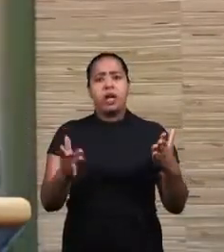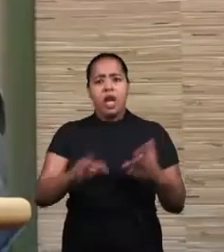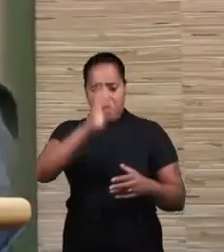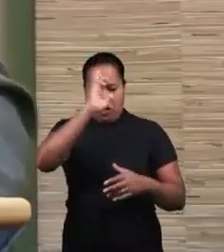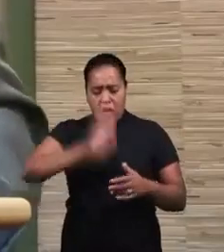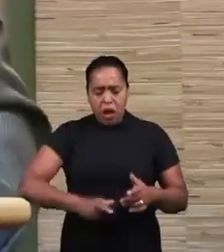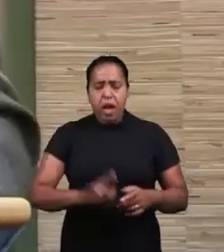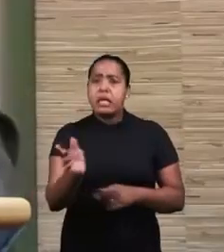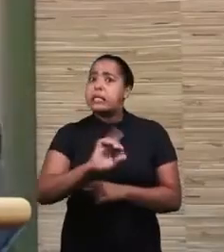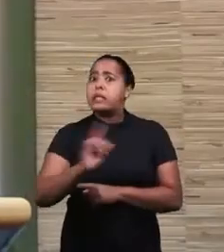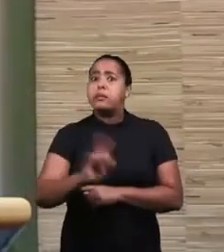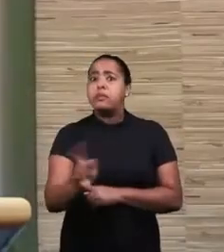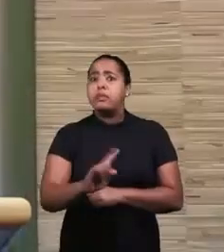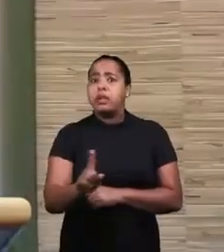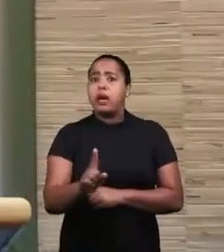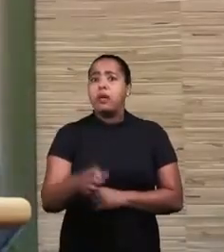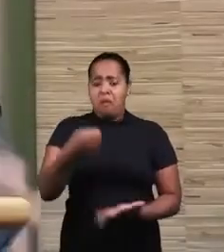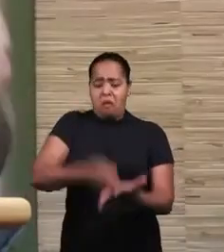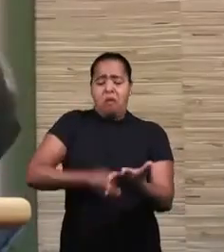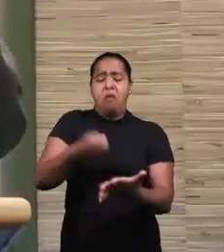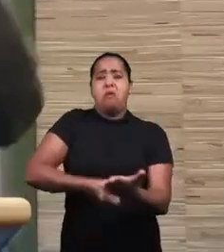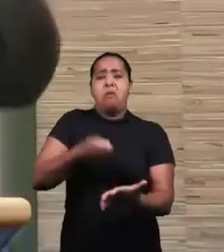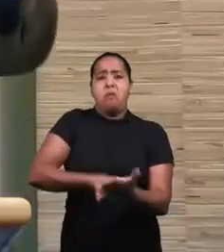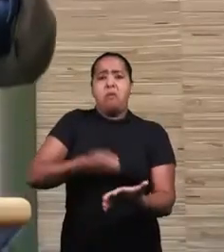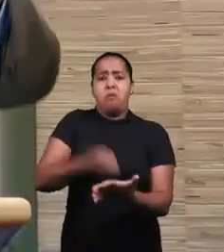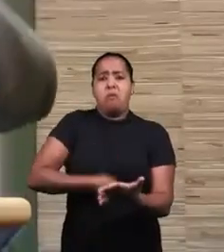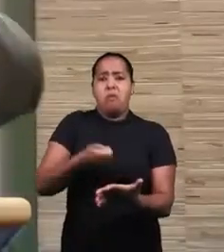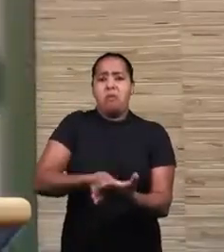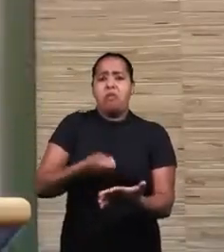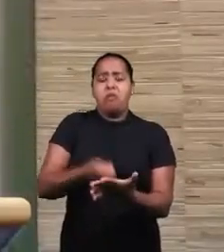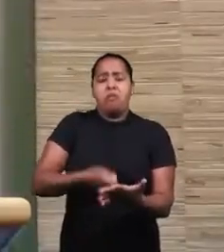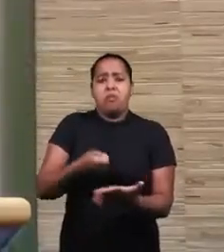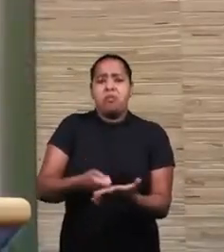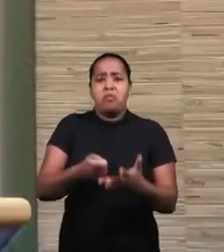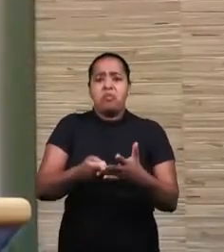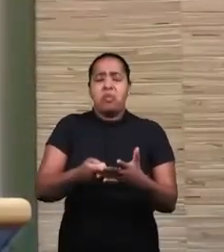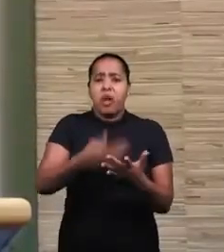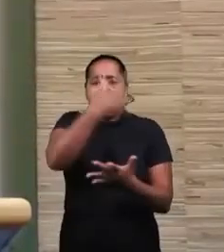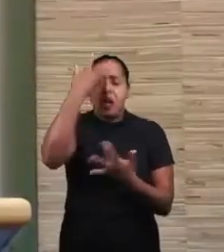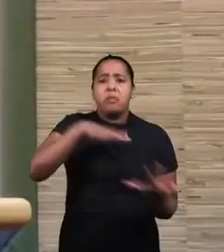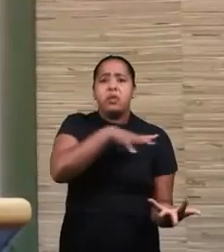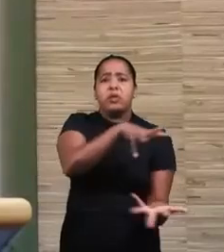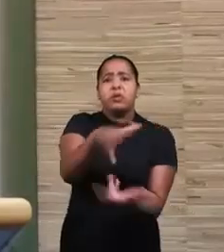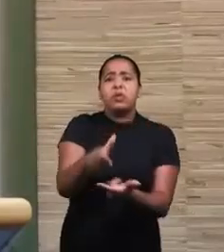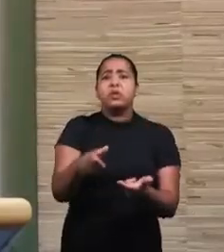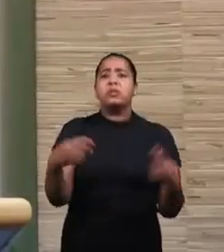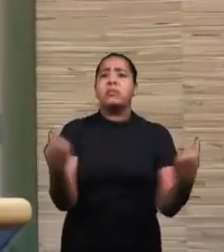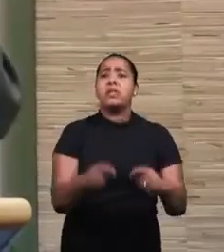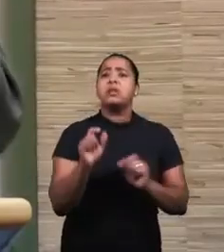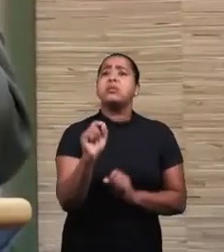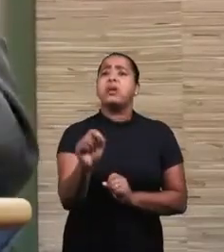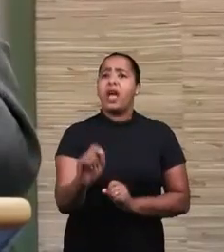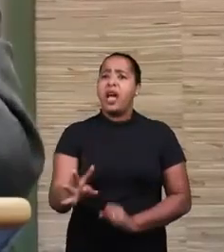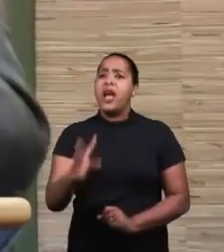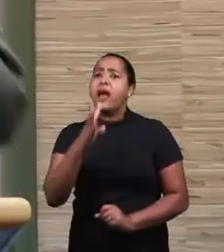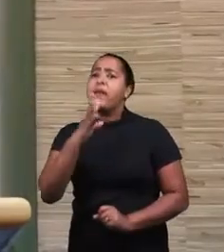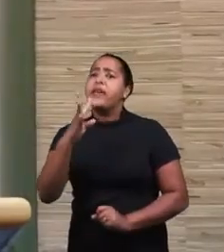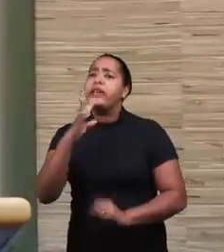stick to reason, willing to question that which is the world's need at this time, to know